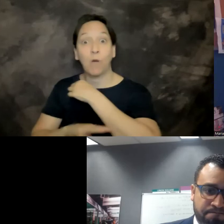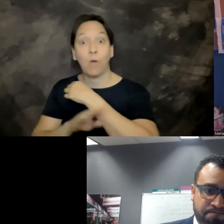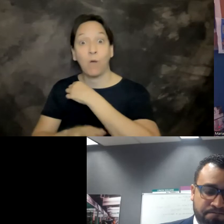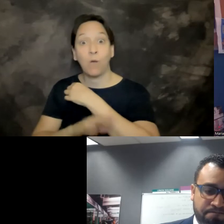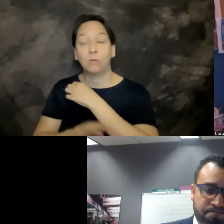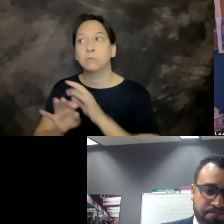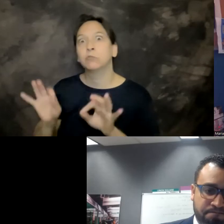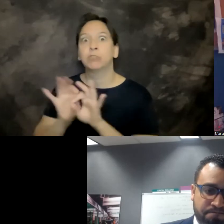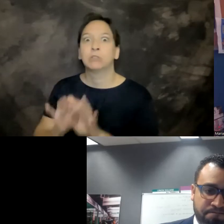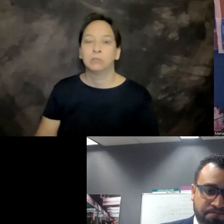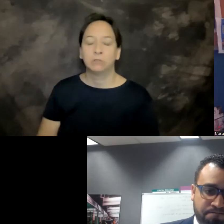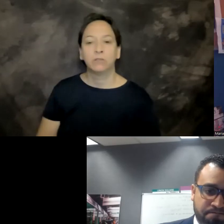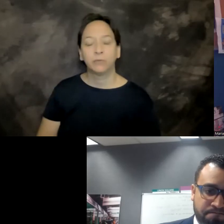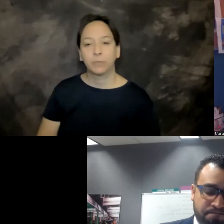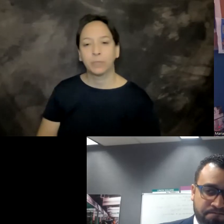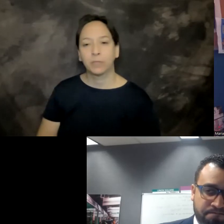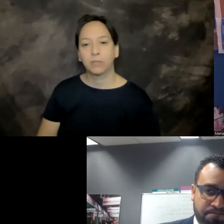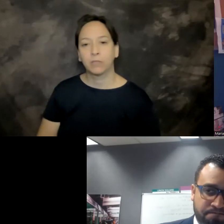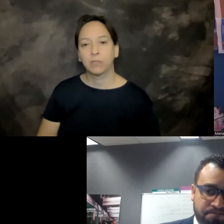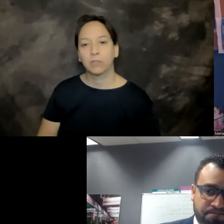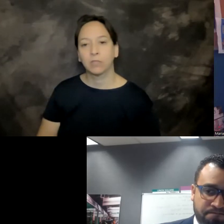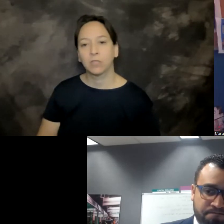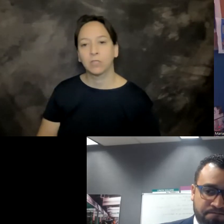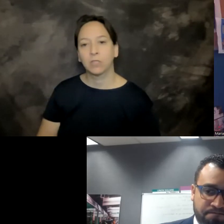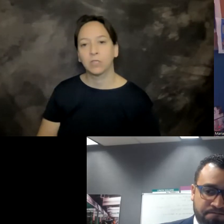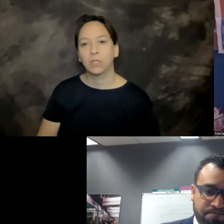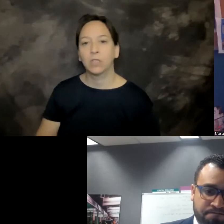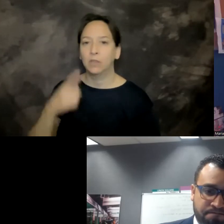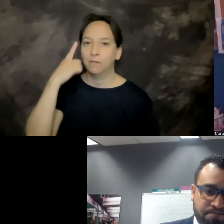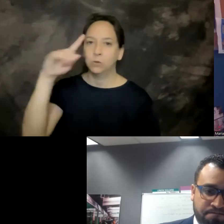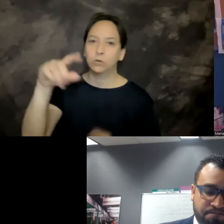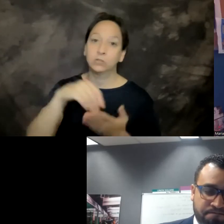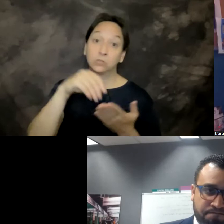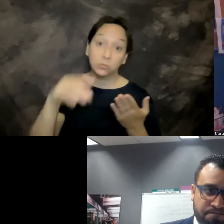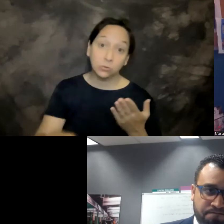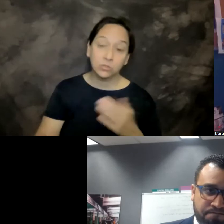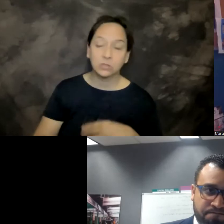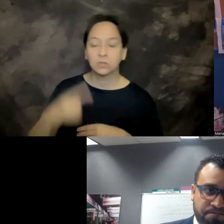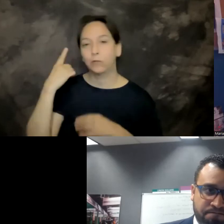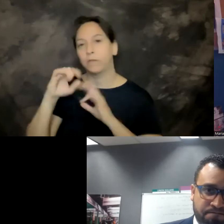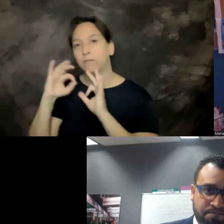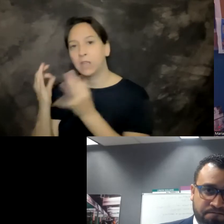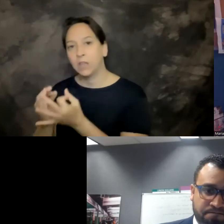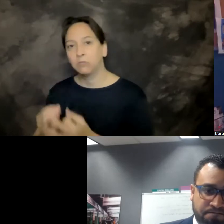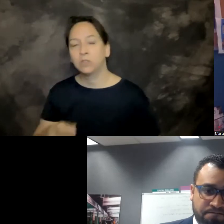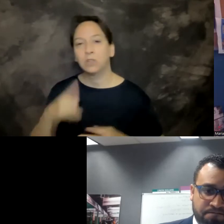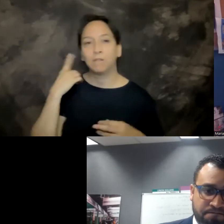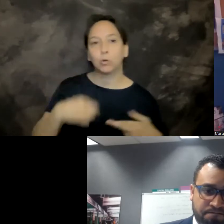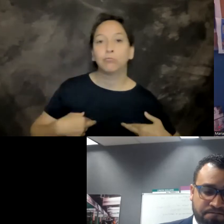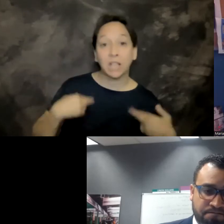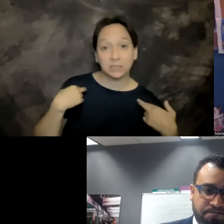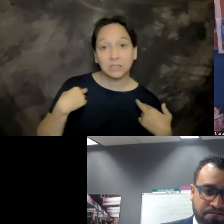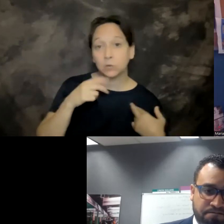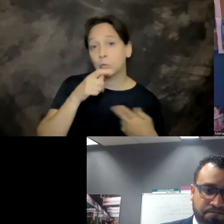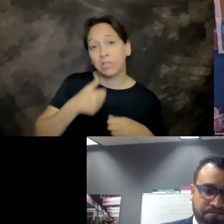critical. Not only is it critical for students, it's critical for families, and it's critical for the residents who live in